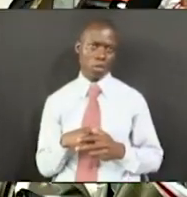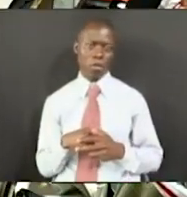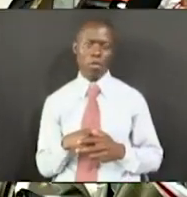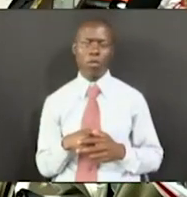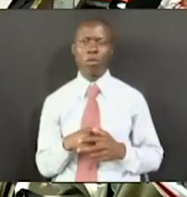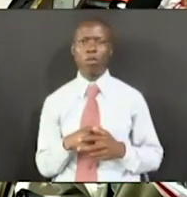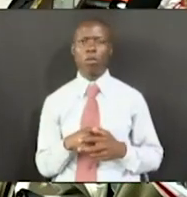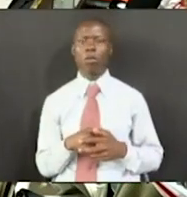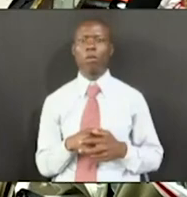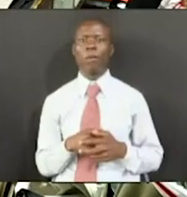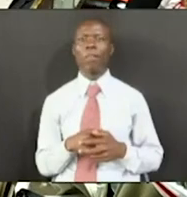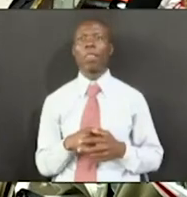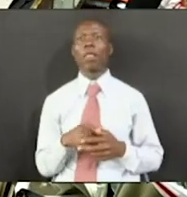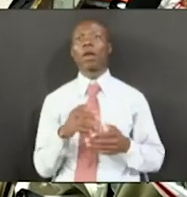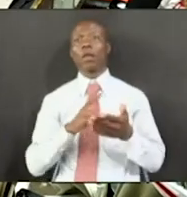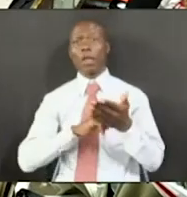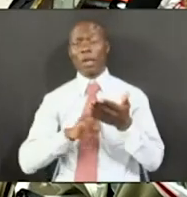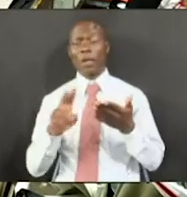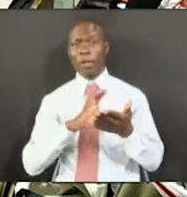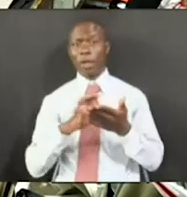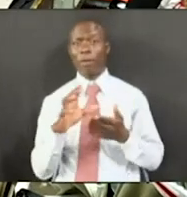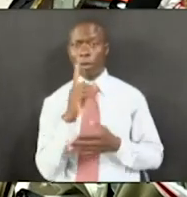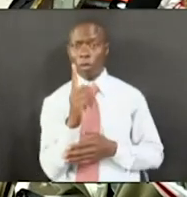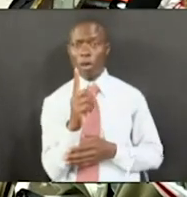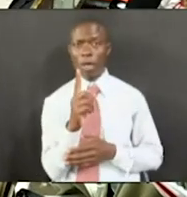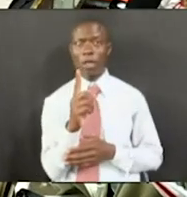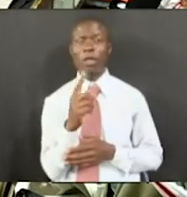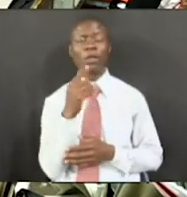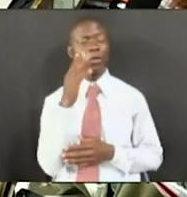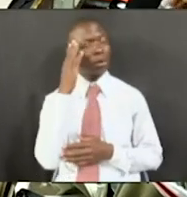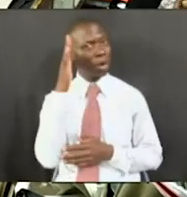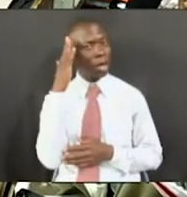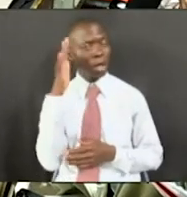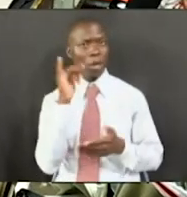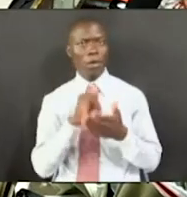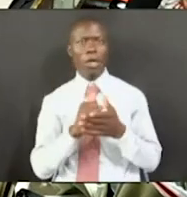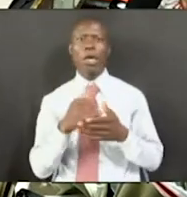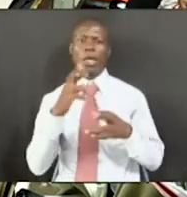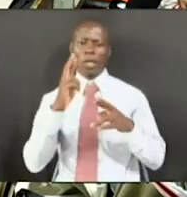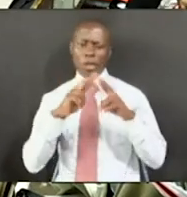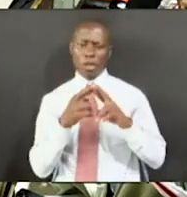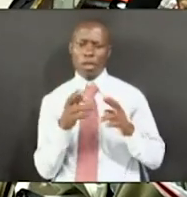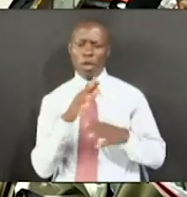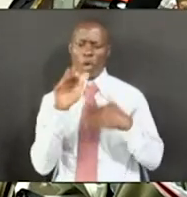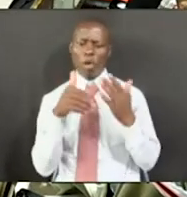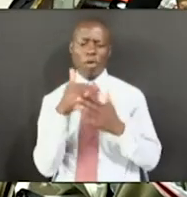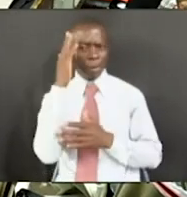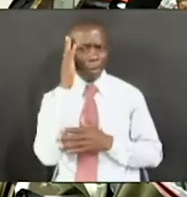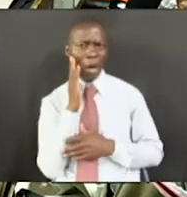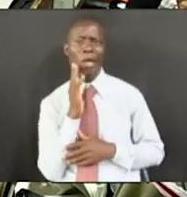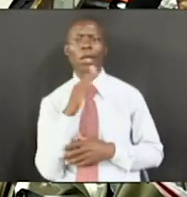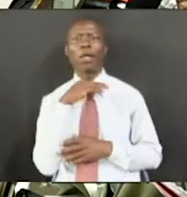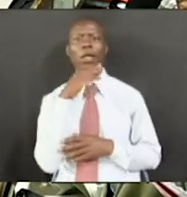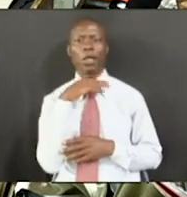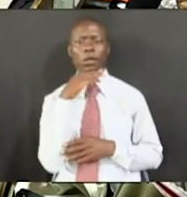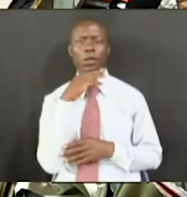Right from chapter 1, you realize that a generation of mighty men had died.